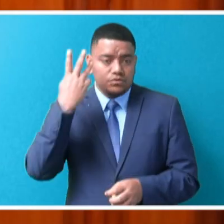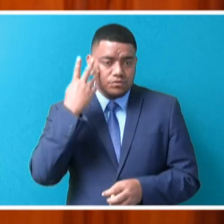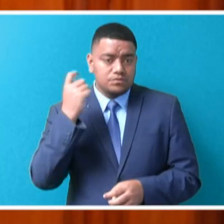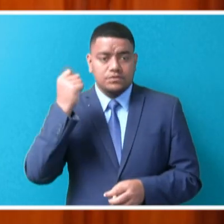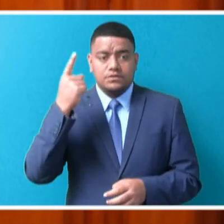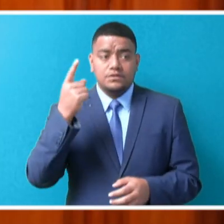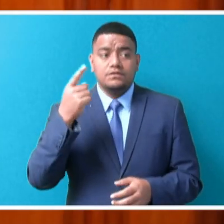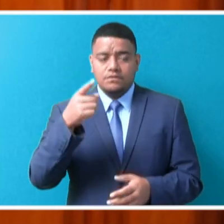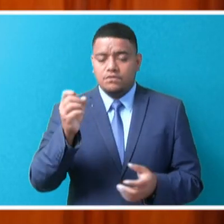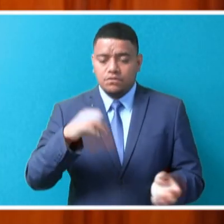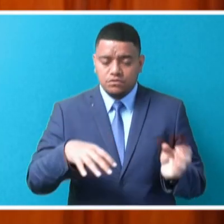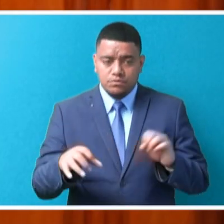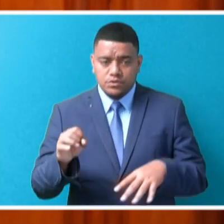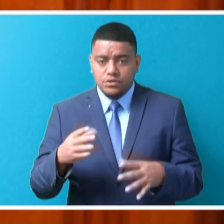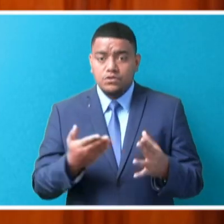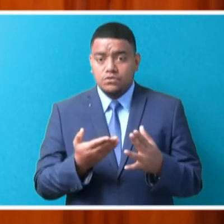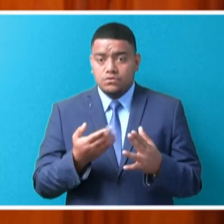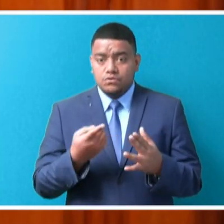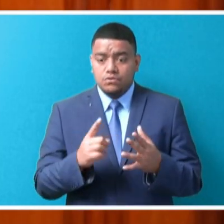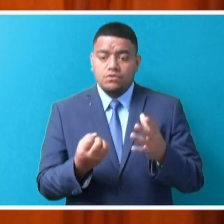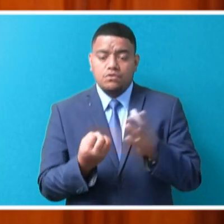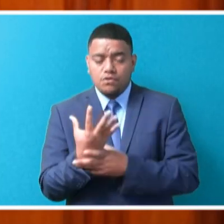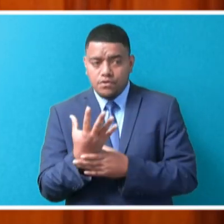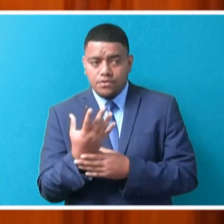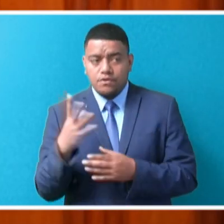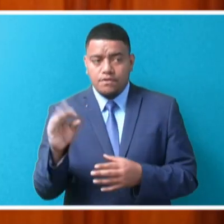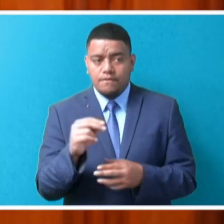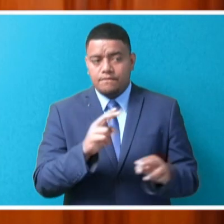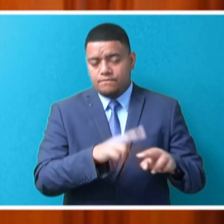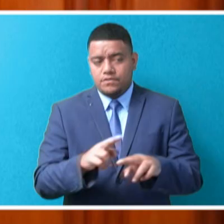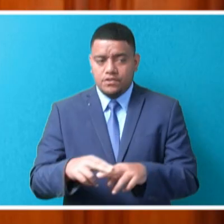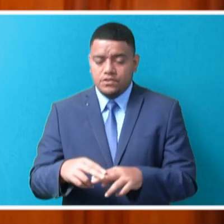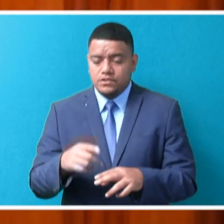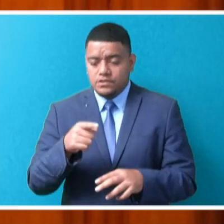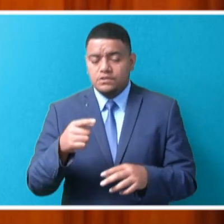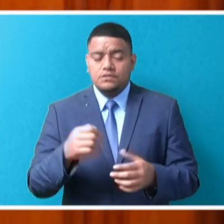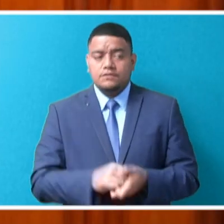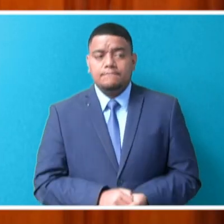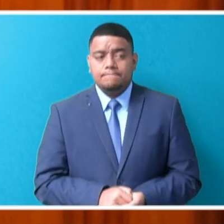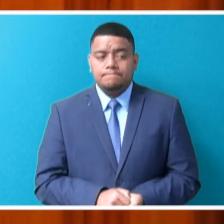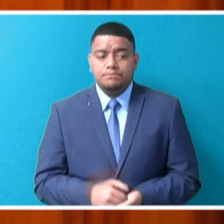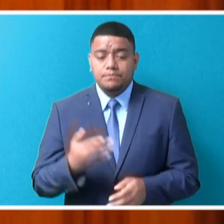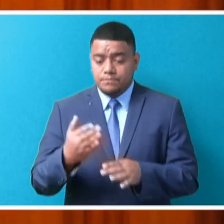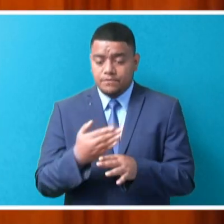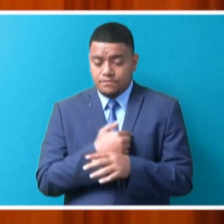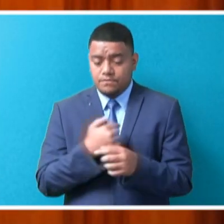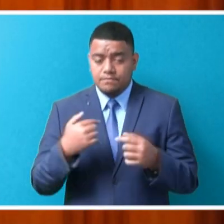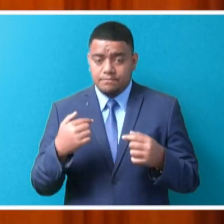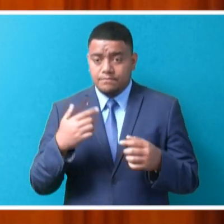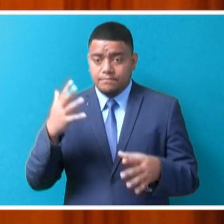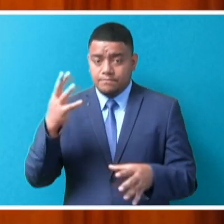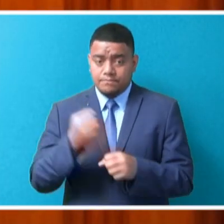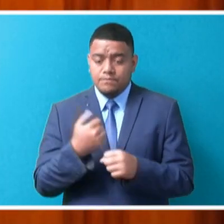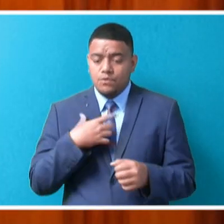vital contributions to the growth and sustainability of Fiji's primary industries. Honorable Speaker, before I conclude, I would like to take a